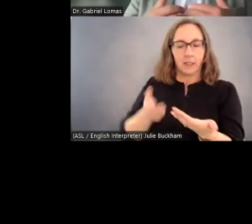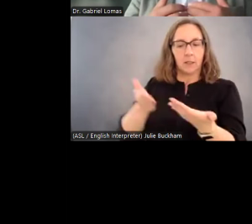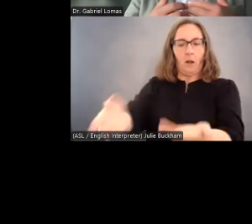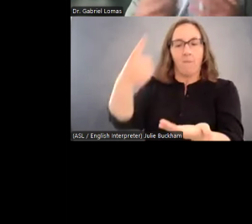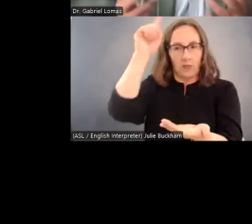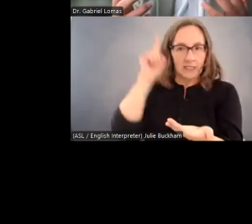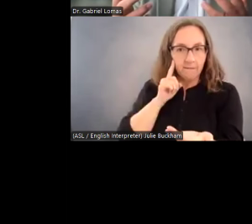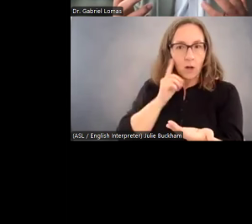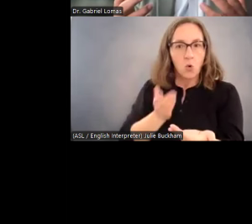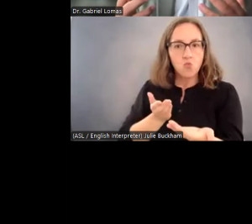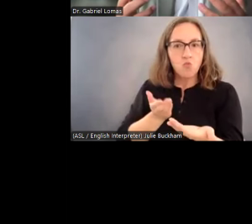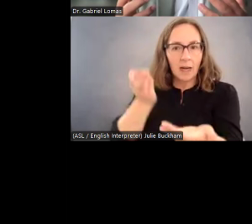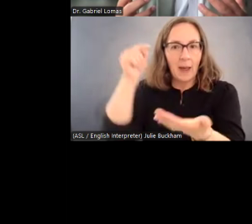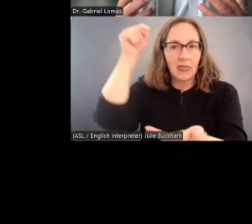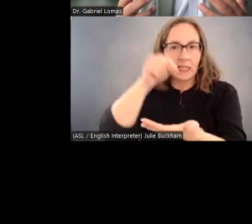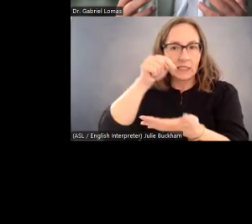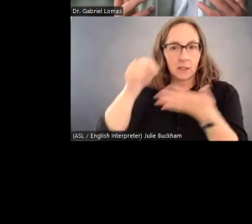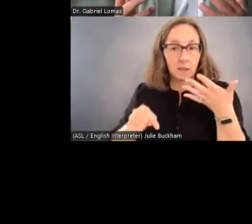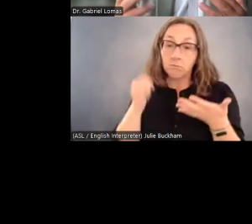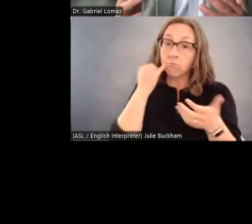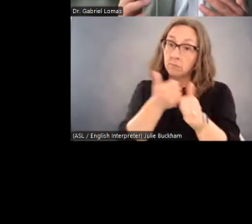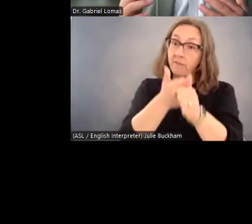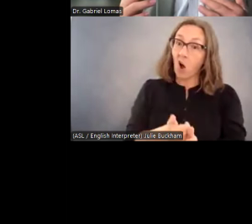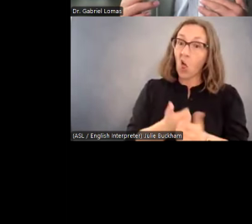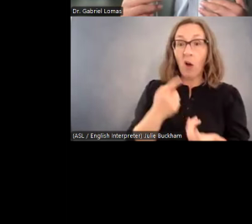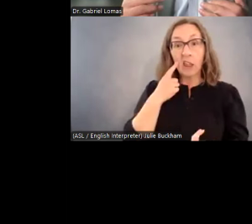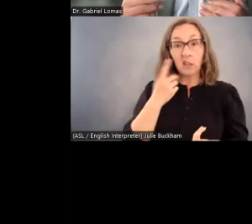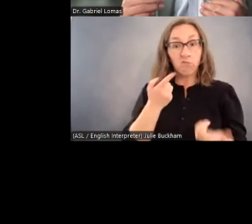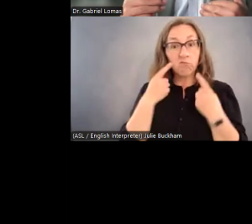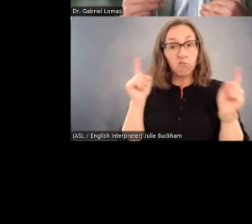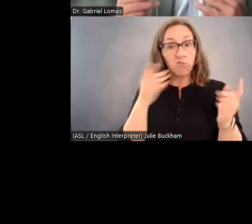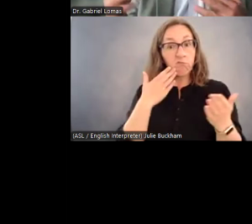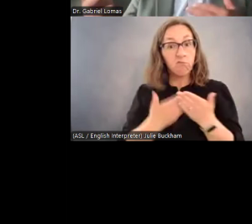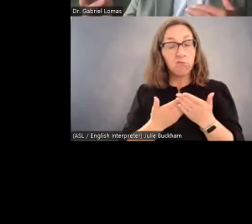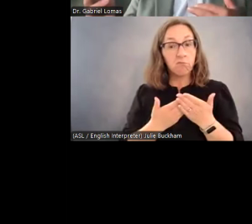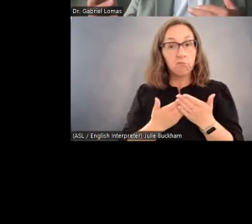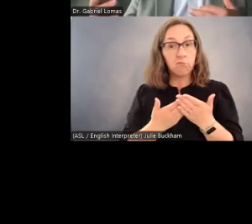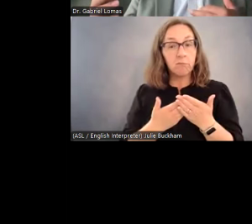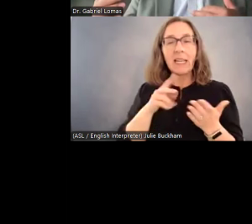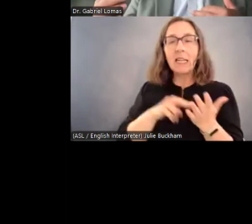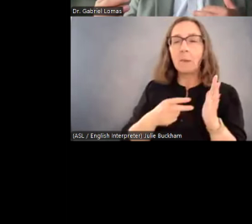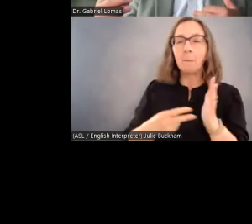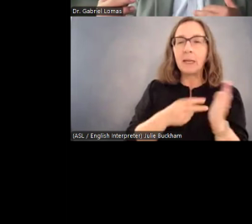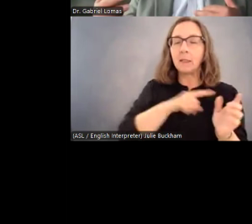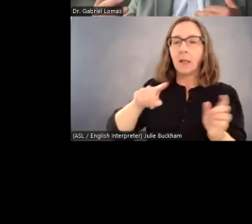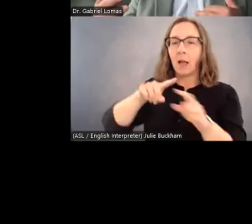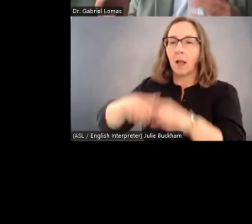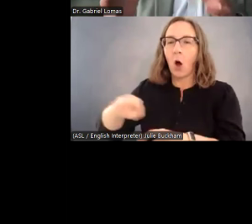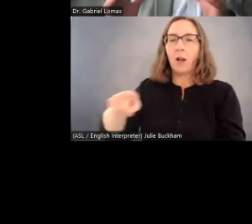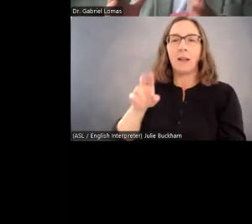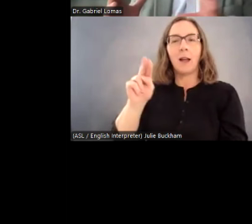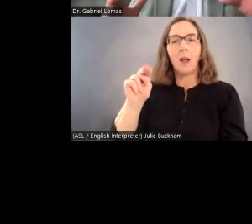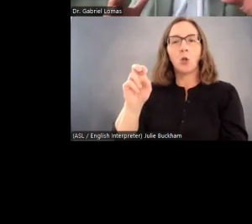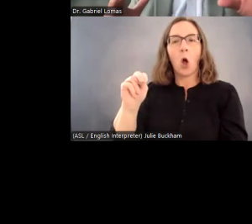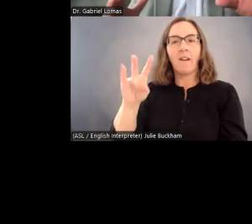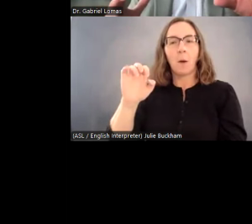recommend. And if you follow those recommendations, you should be in pretty good shape. I mean, really what they're doing is they're leaning a lot on their nonverbal tests. They're saying we